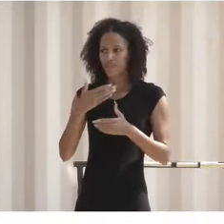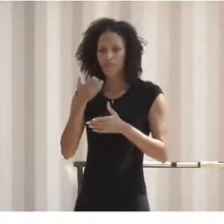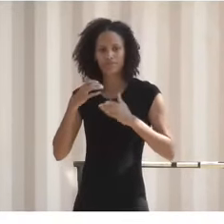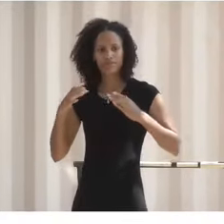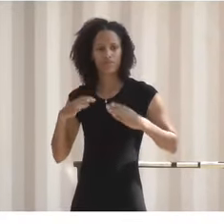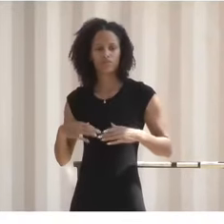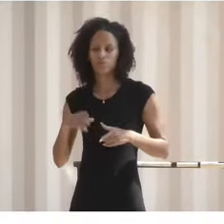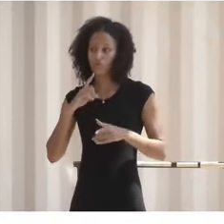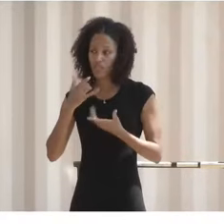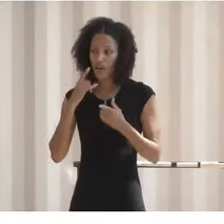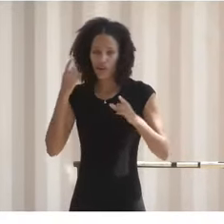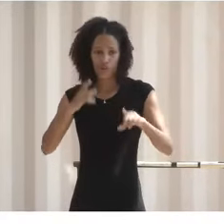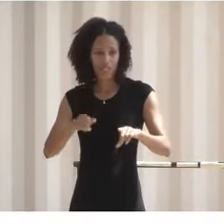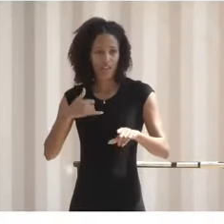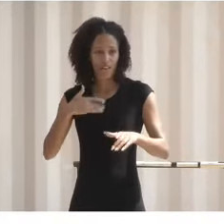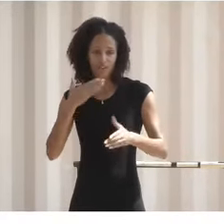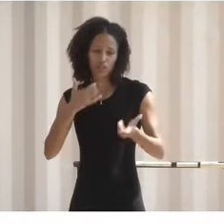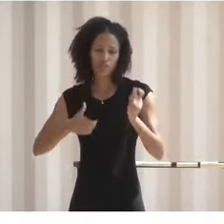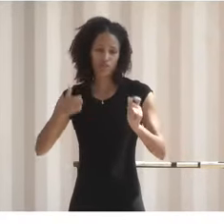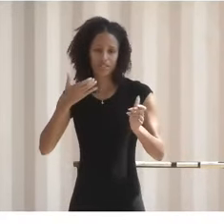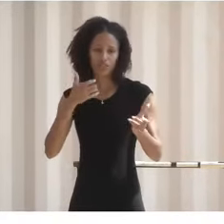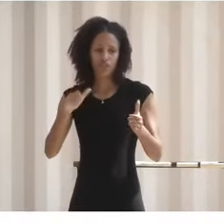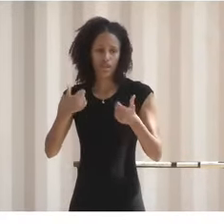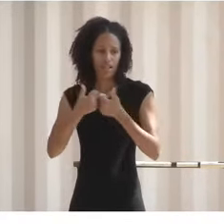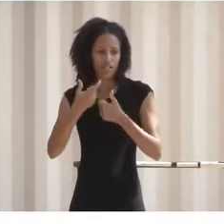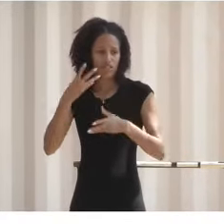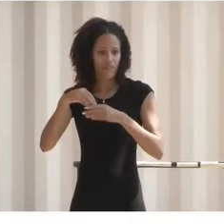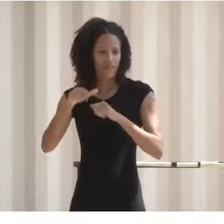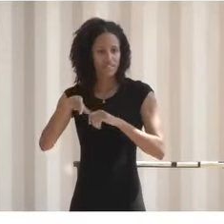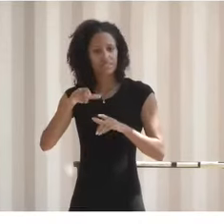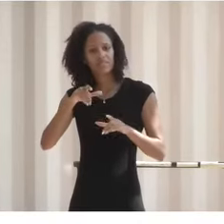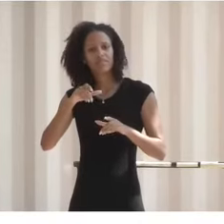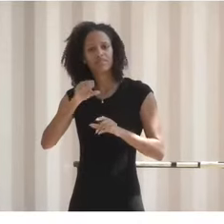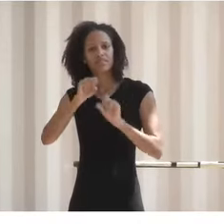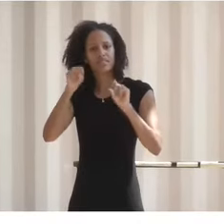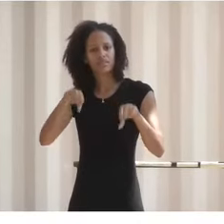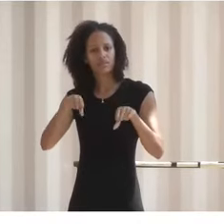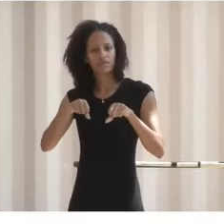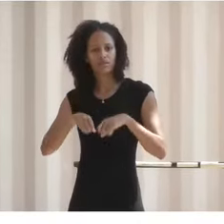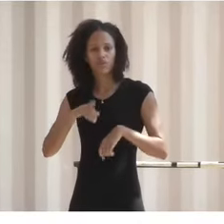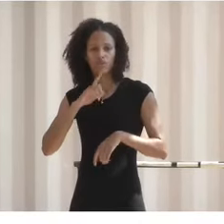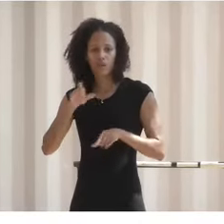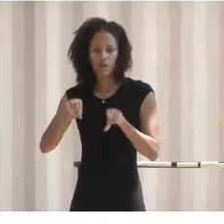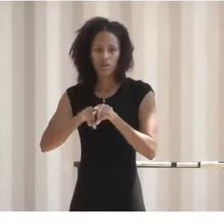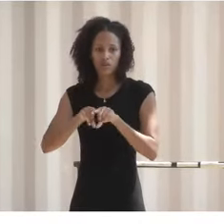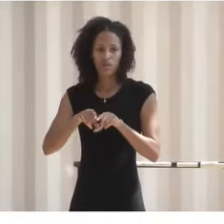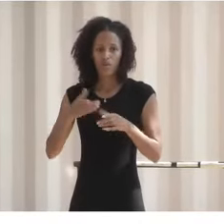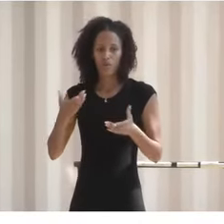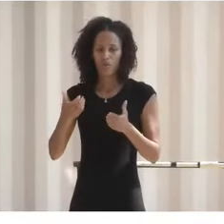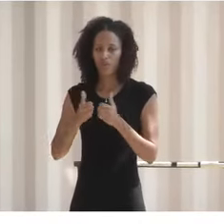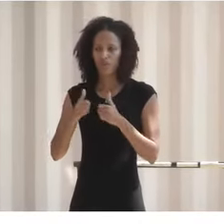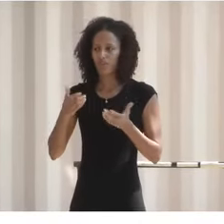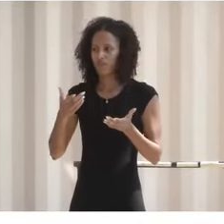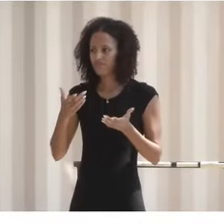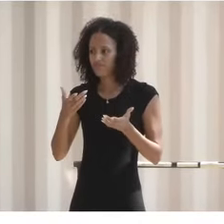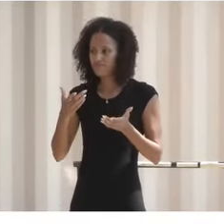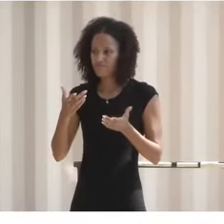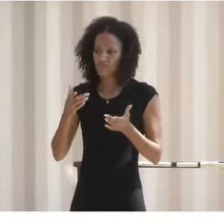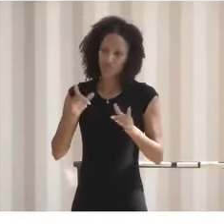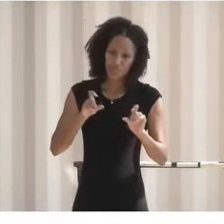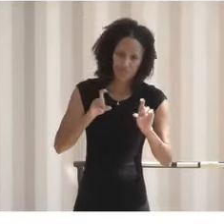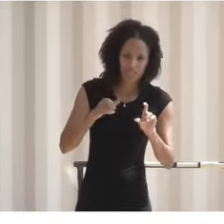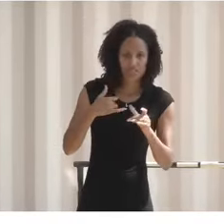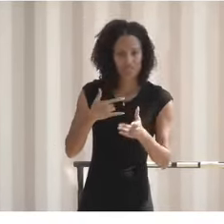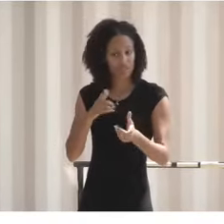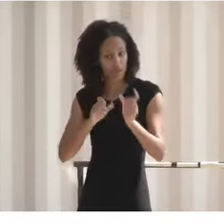then we're going to have a very big challenge with our ecosystem. So with that, then the interventions we are having is we are focusing on also the